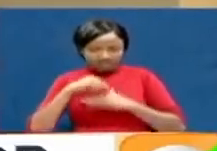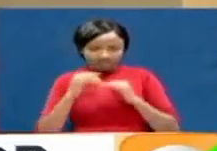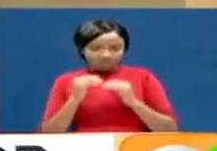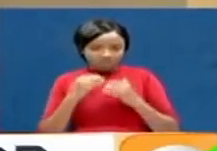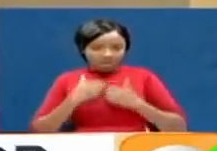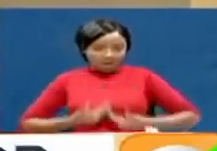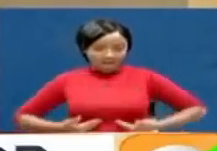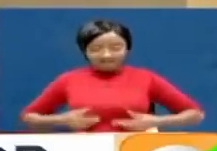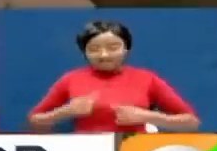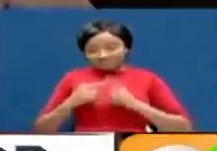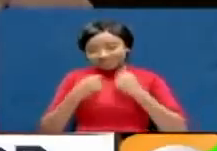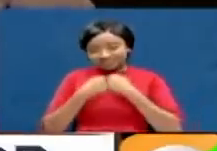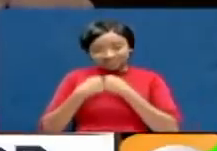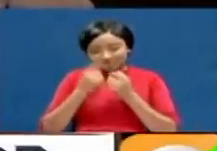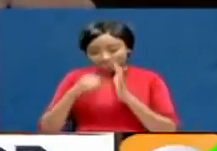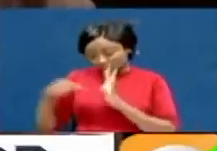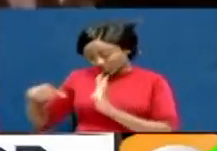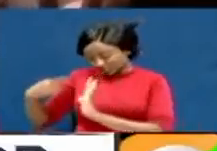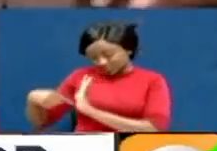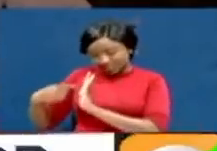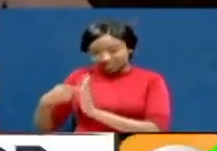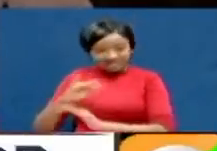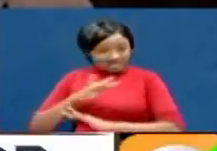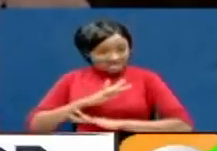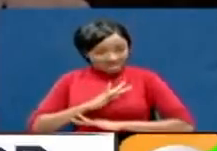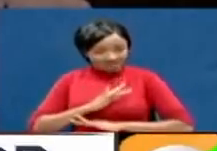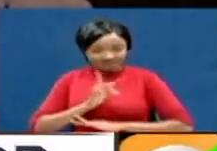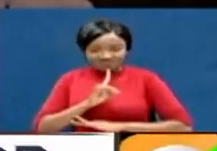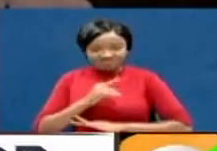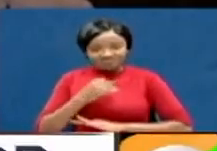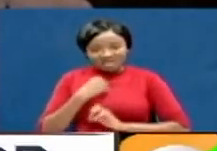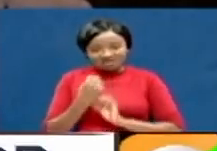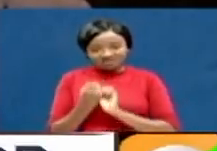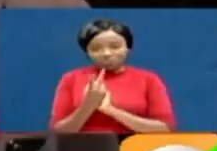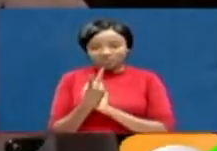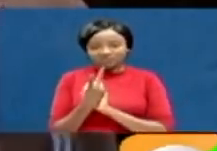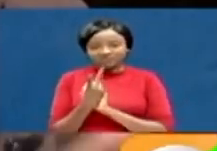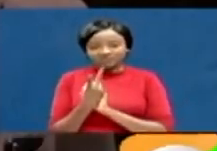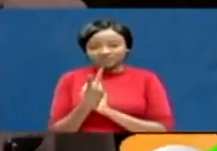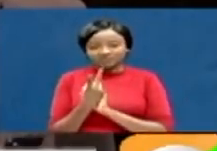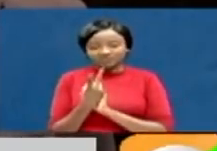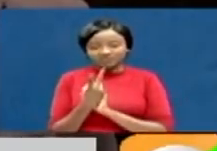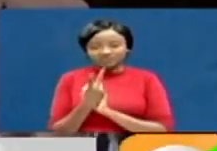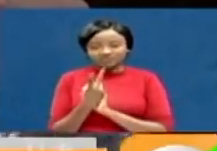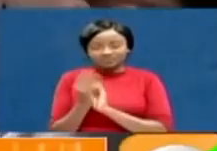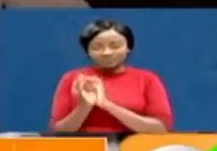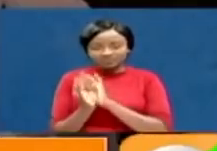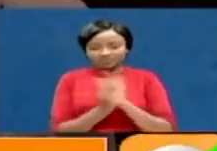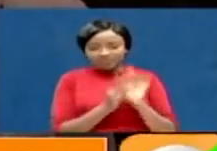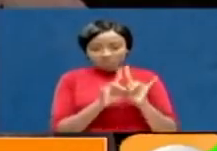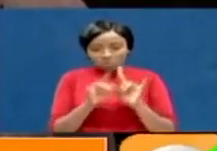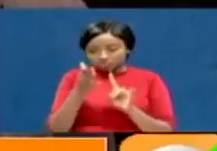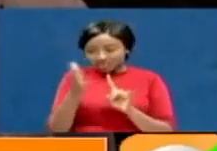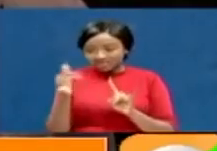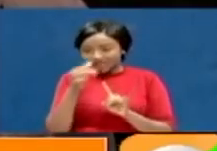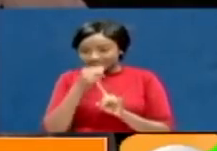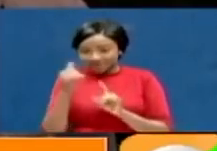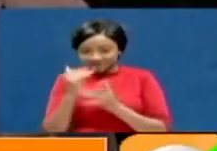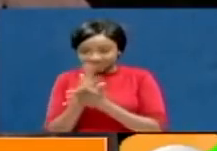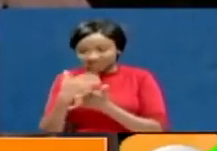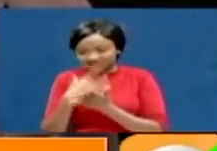of them in the country. The ventilators, we have about 12. 19. We also have private sector.